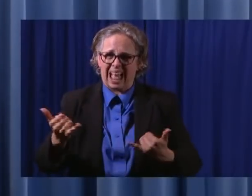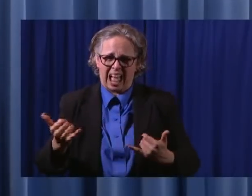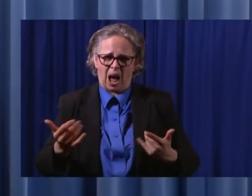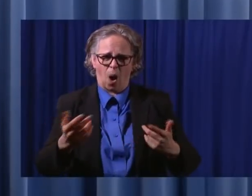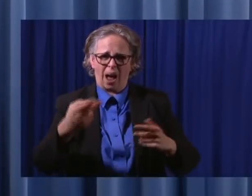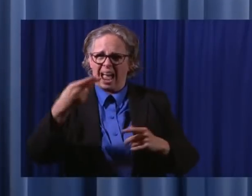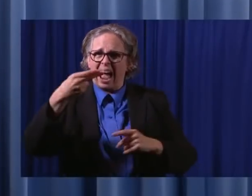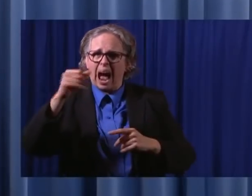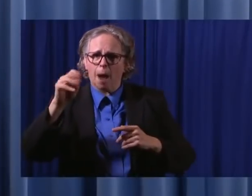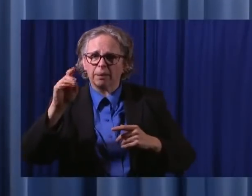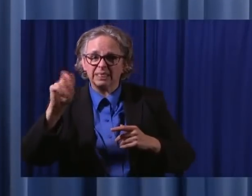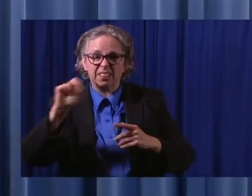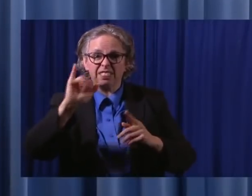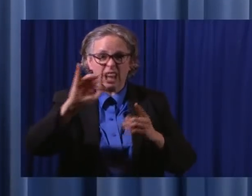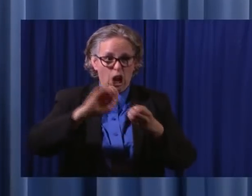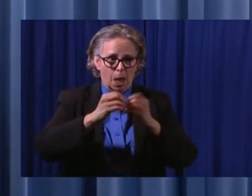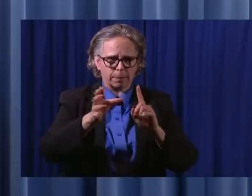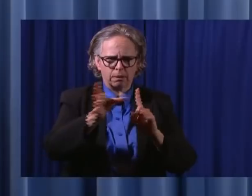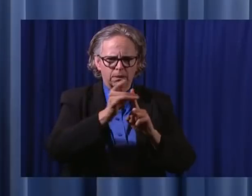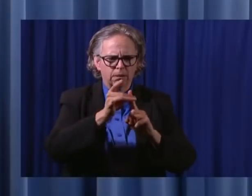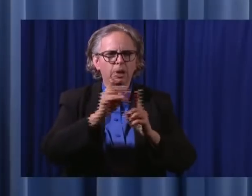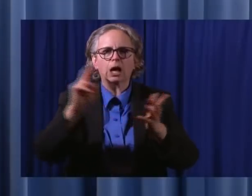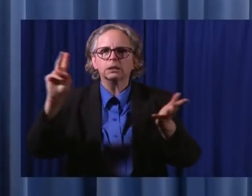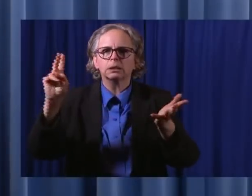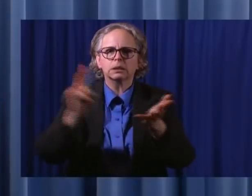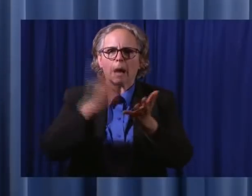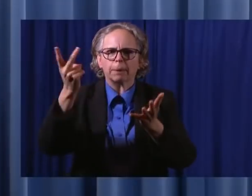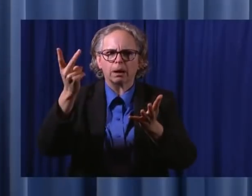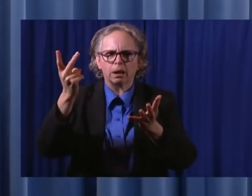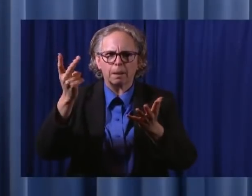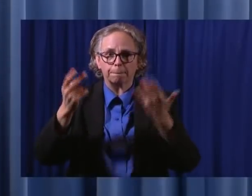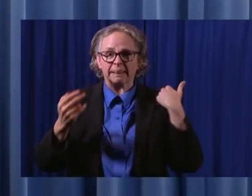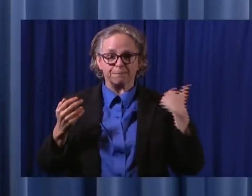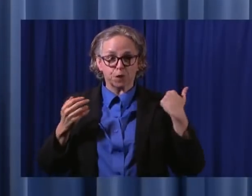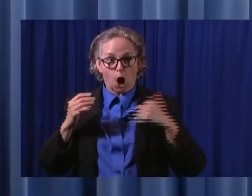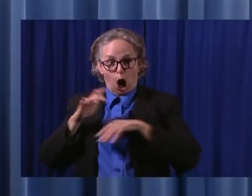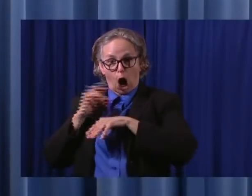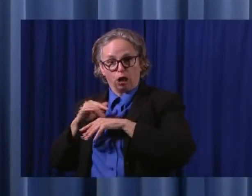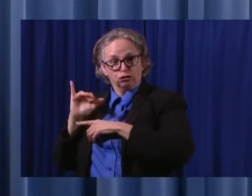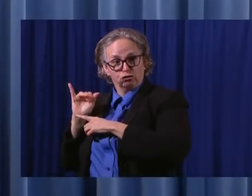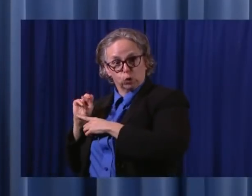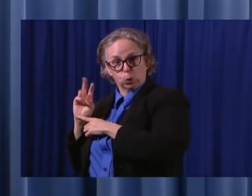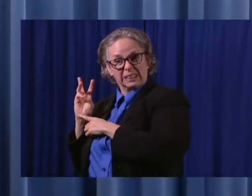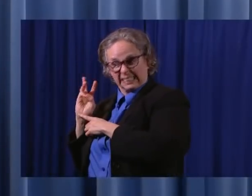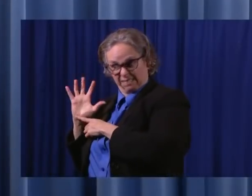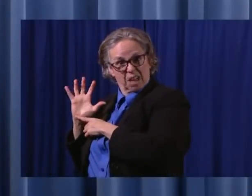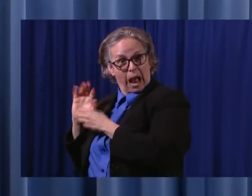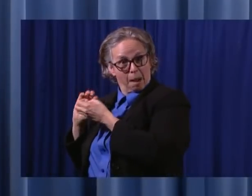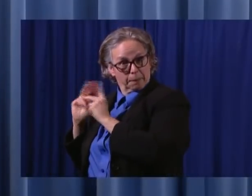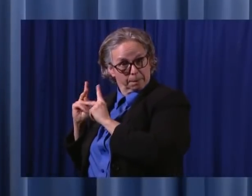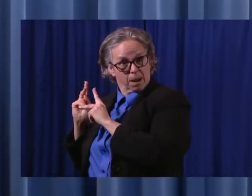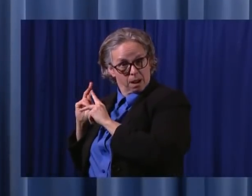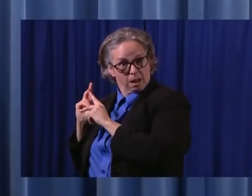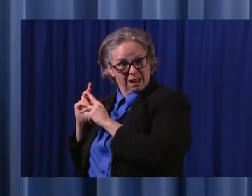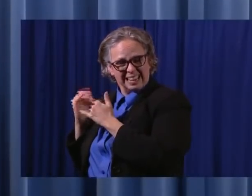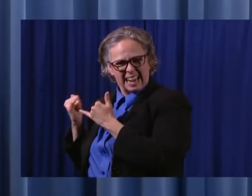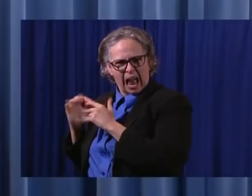from a low of 65 on June 11th to more than 130 this